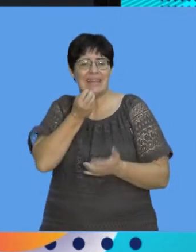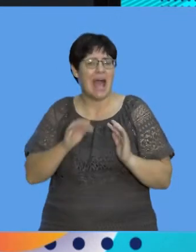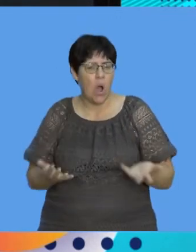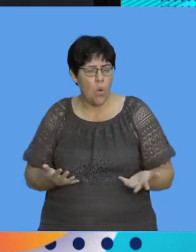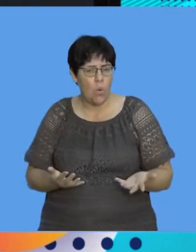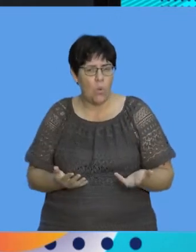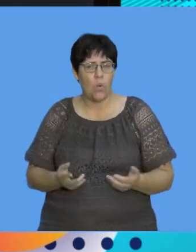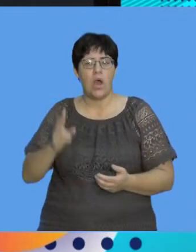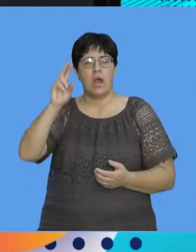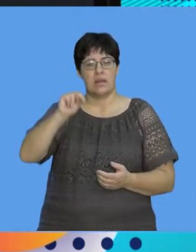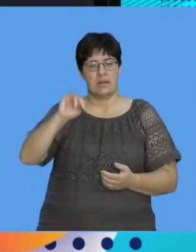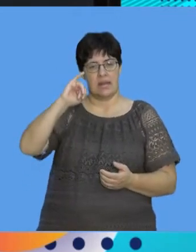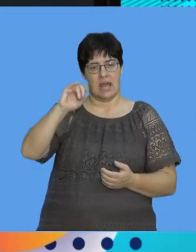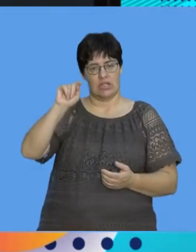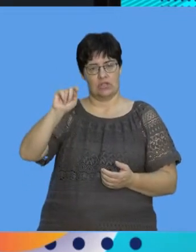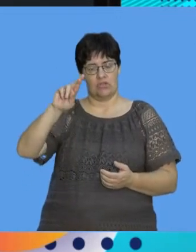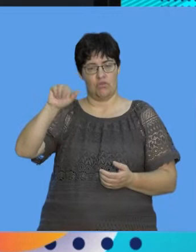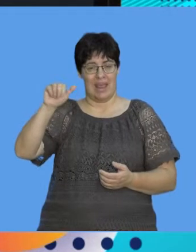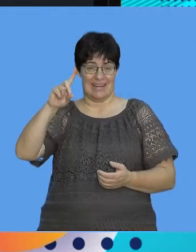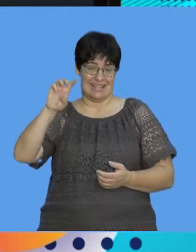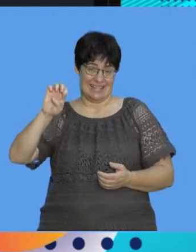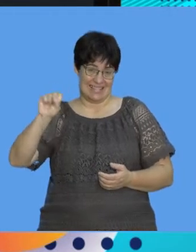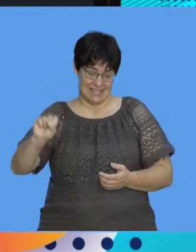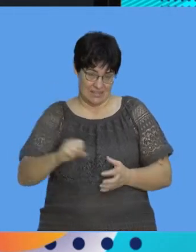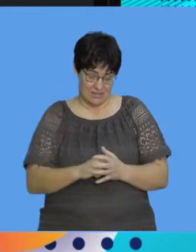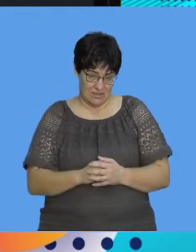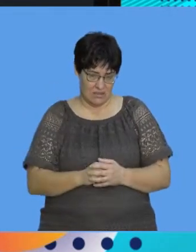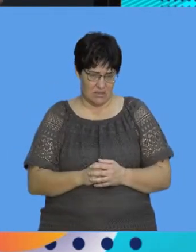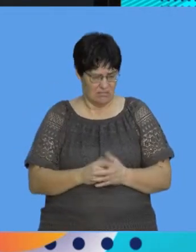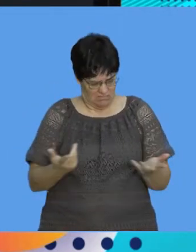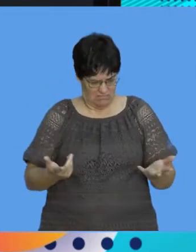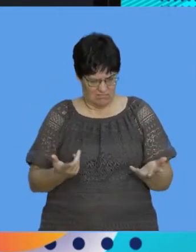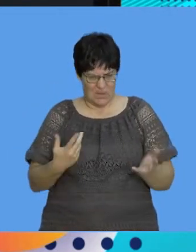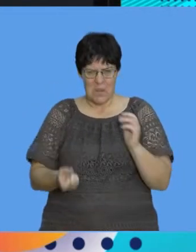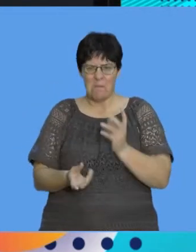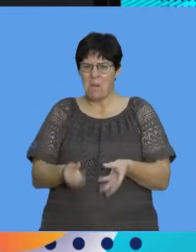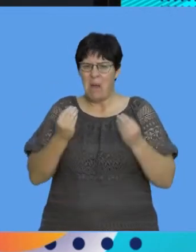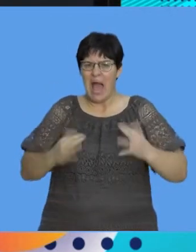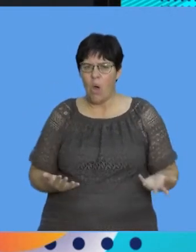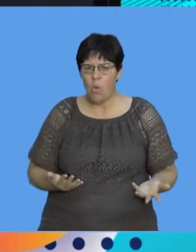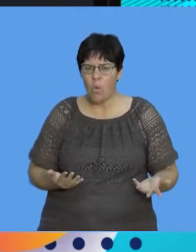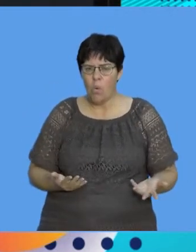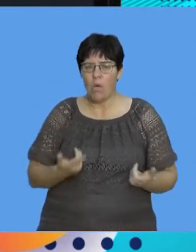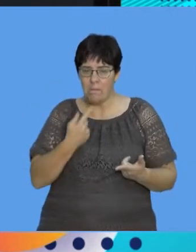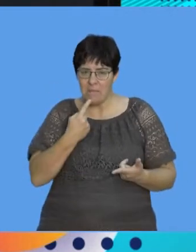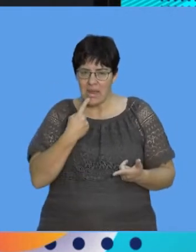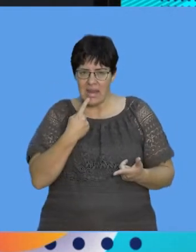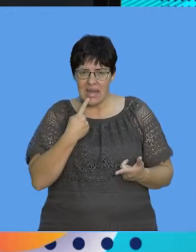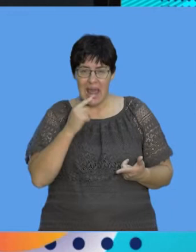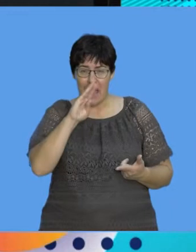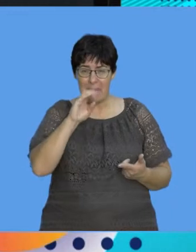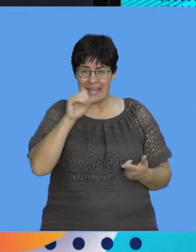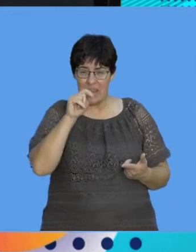a form called nitrates, right? Nitrates. And what happens, how we get nitrates is bacteria,